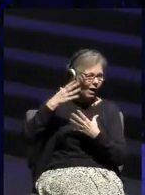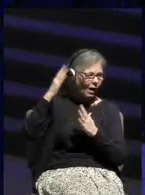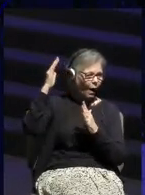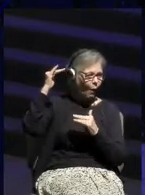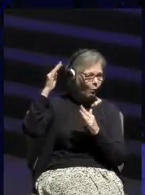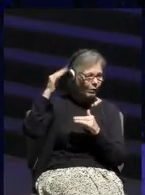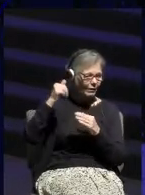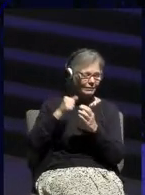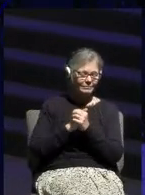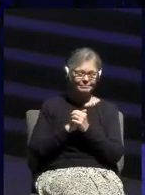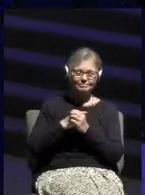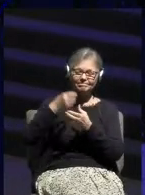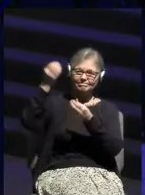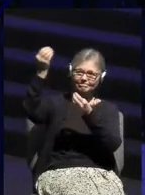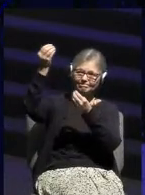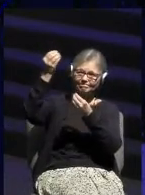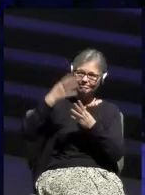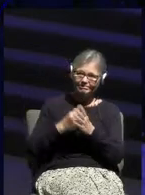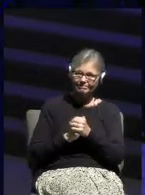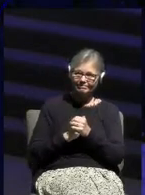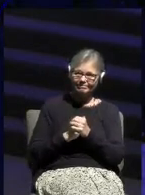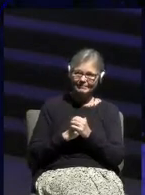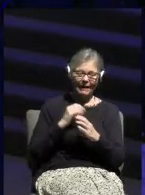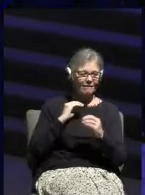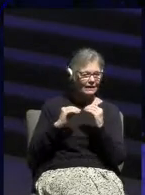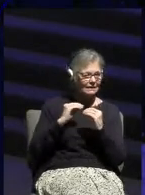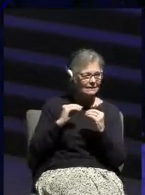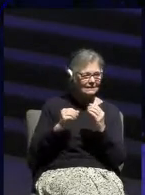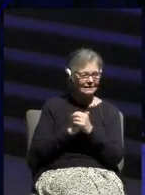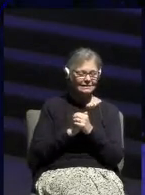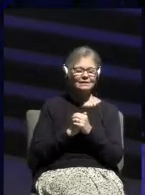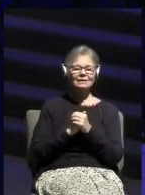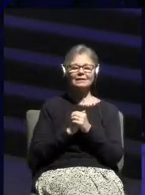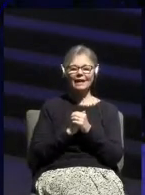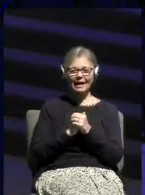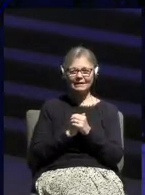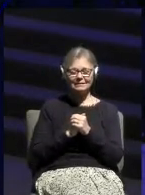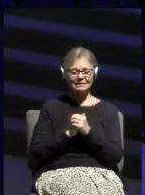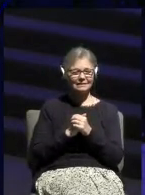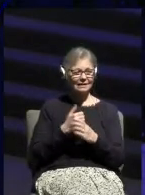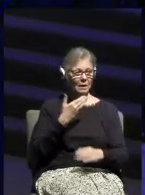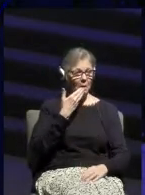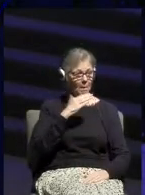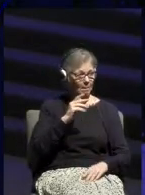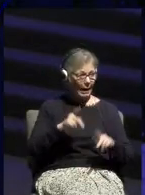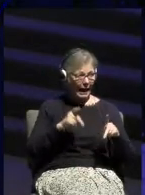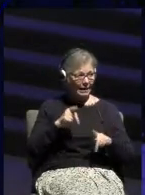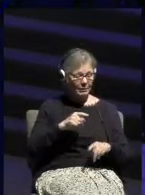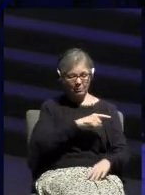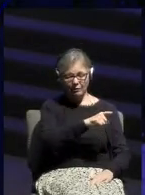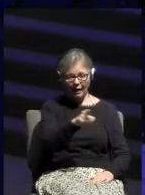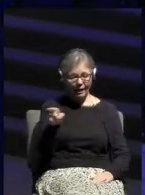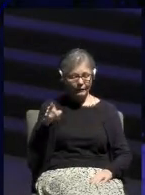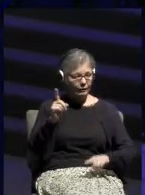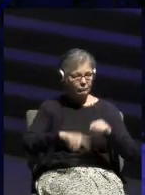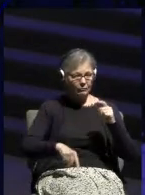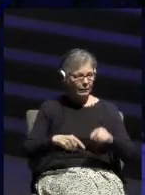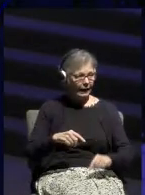passage, you see stuff that you're being hidden from the wicked and under his wings